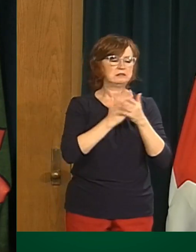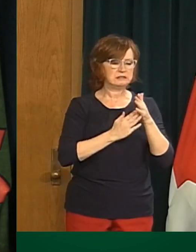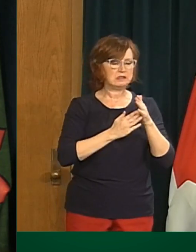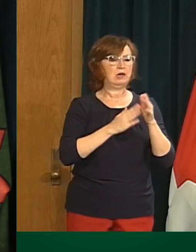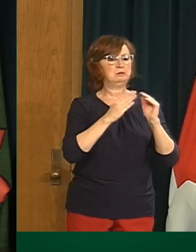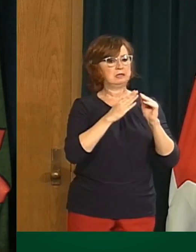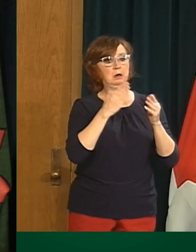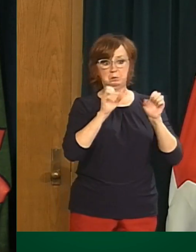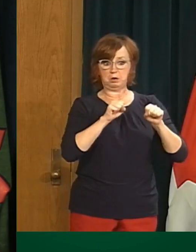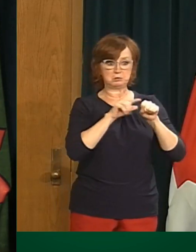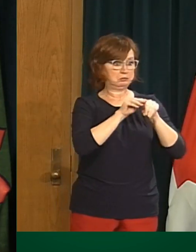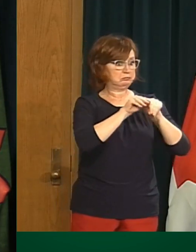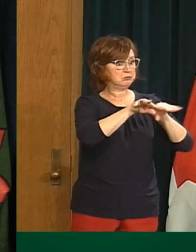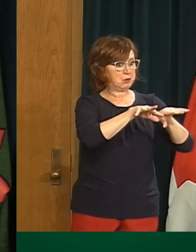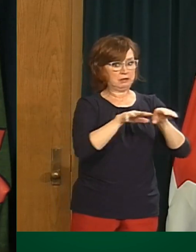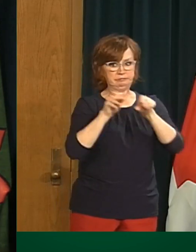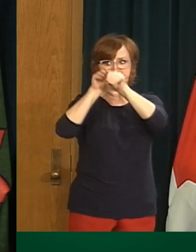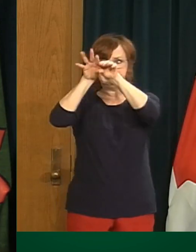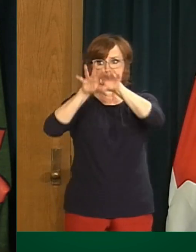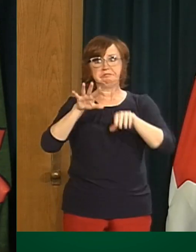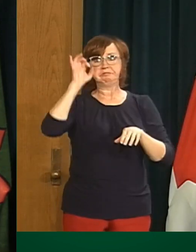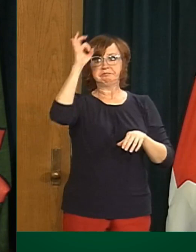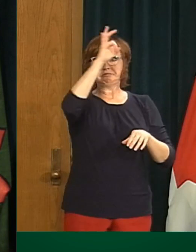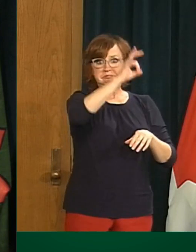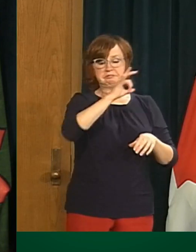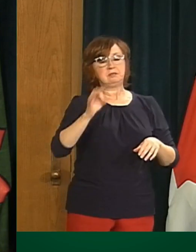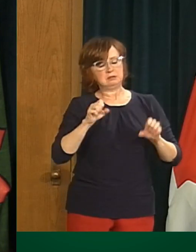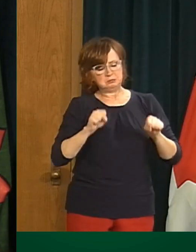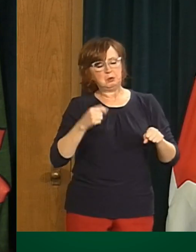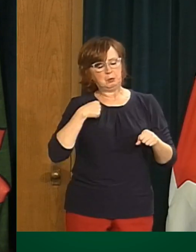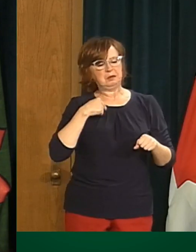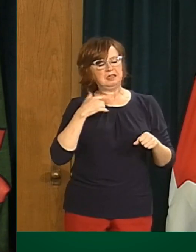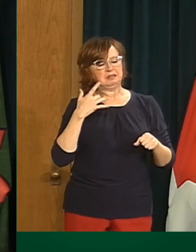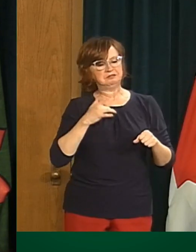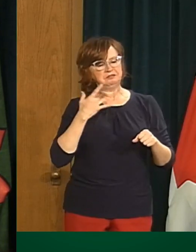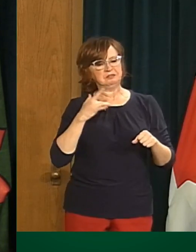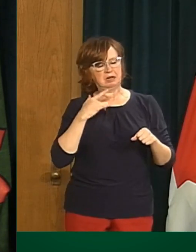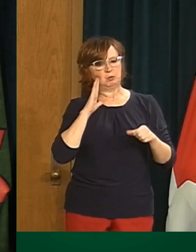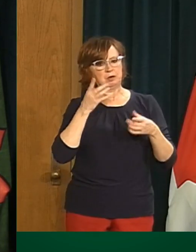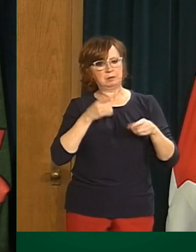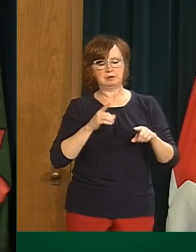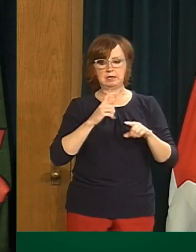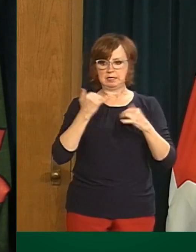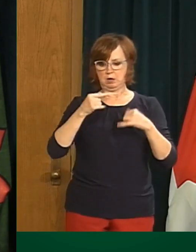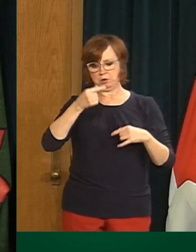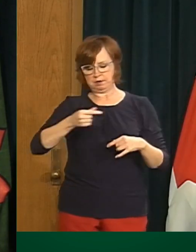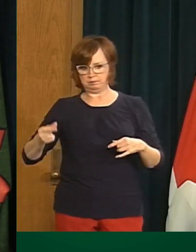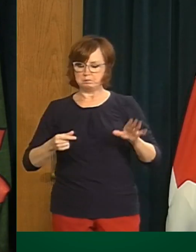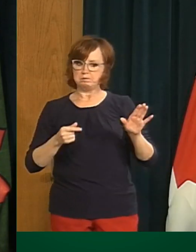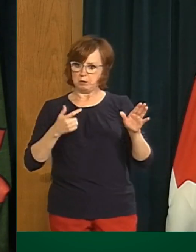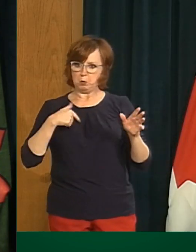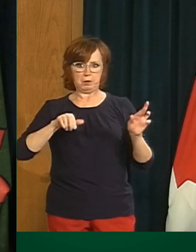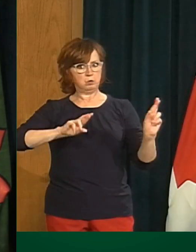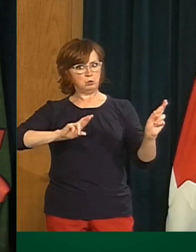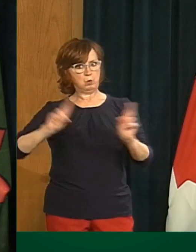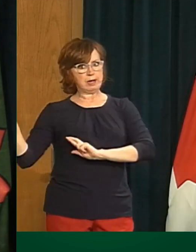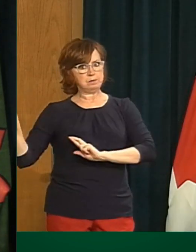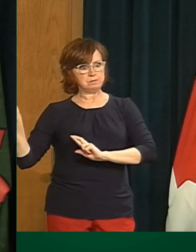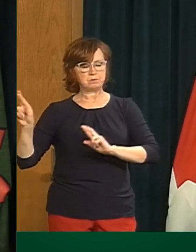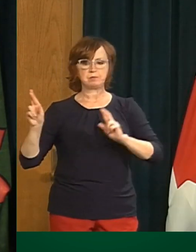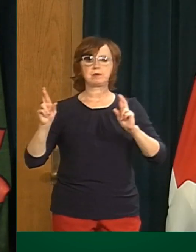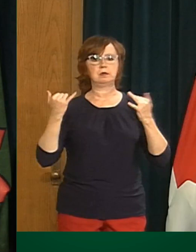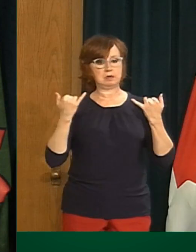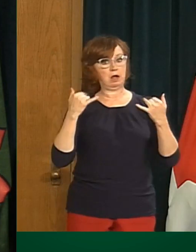and our government is prepared to take immediate action to respond to these outbreaks, and that's what we are doing in collaboration with our communities in the